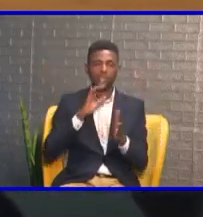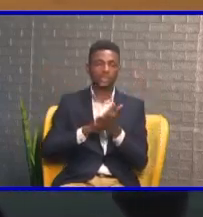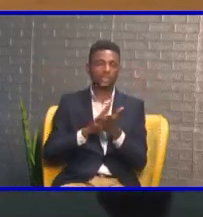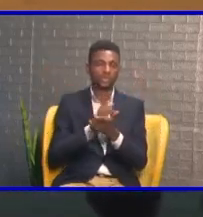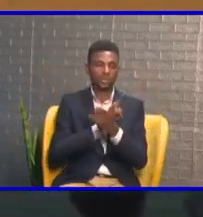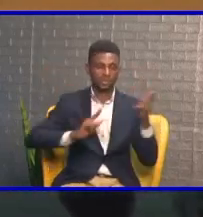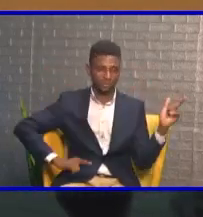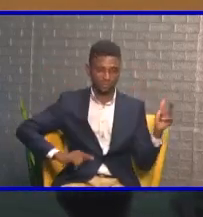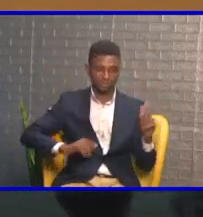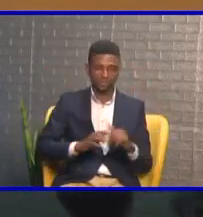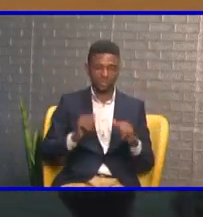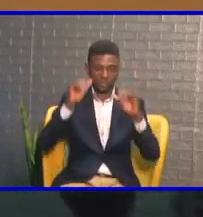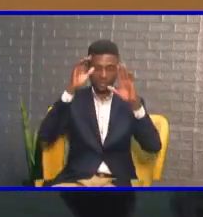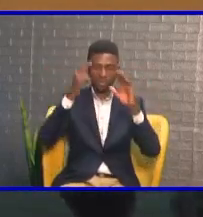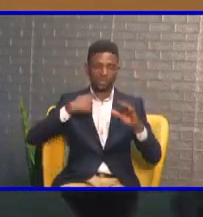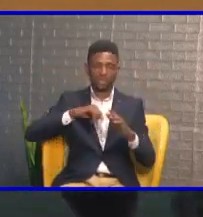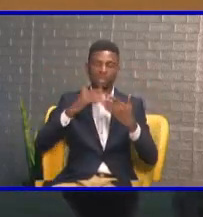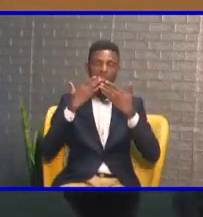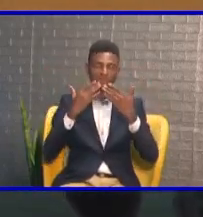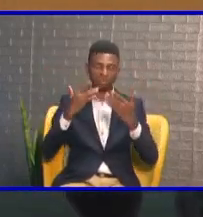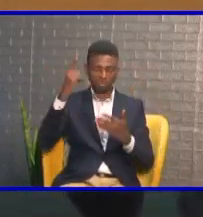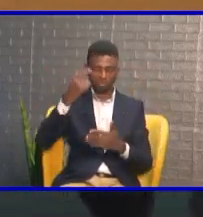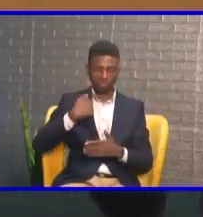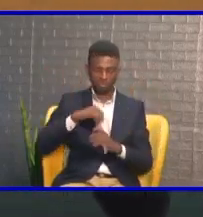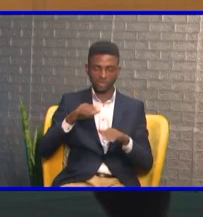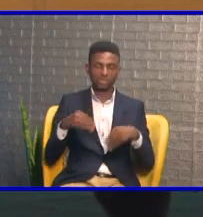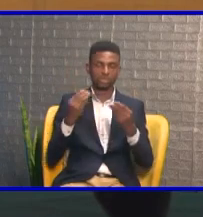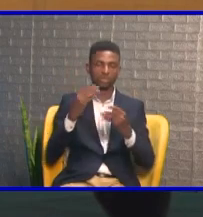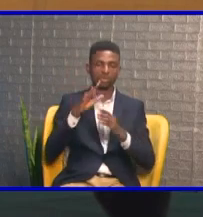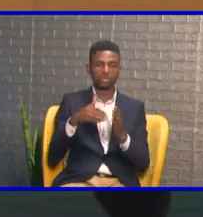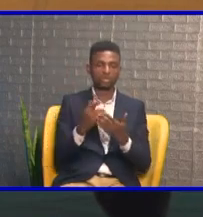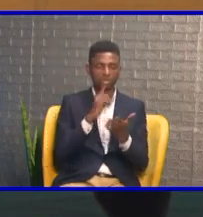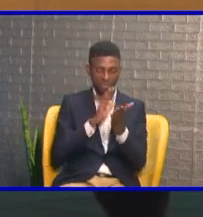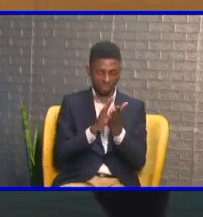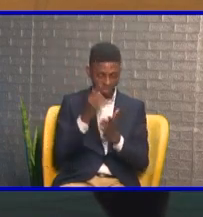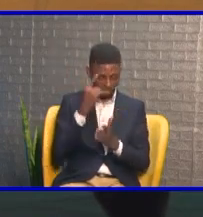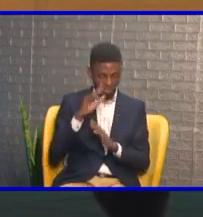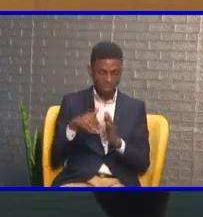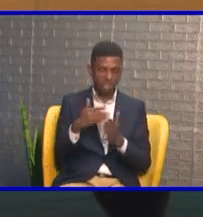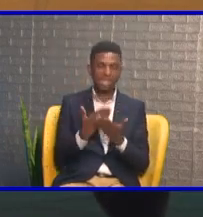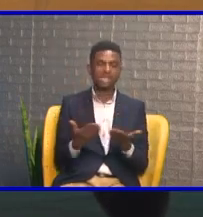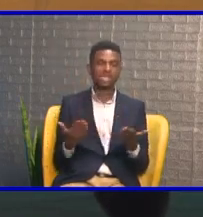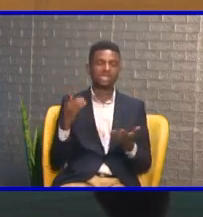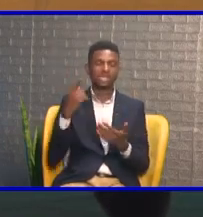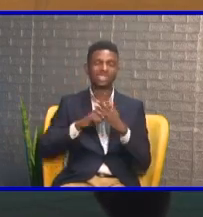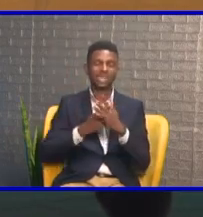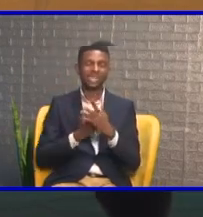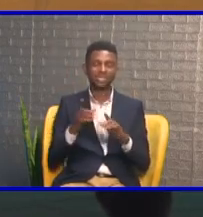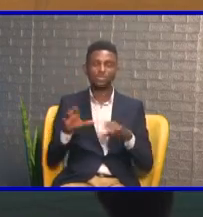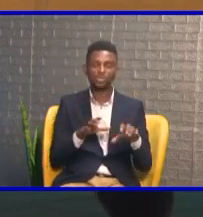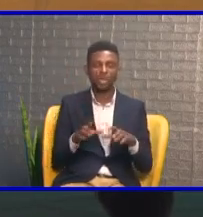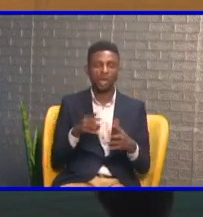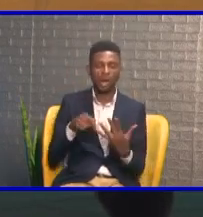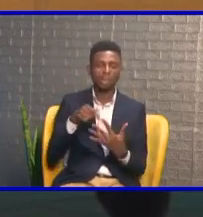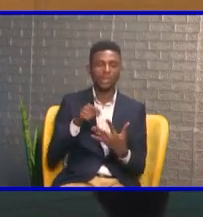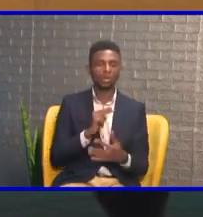Lord. Father, we thank You. We give You praise for all the things You have already started doing among us.